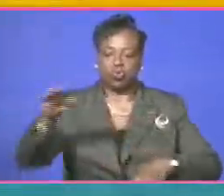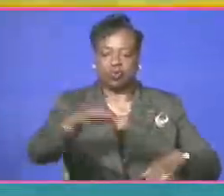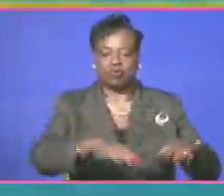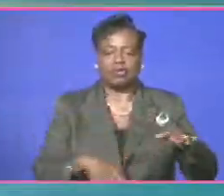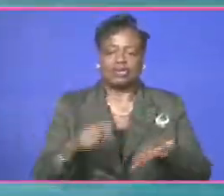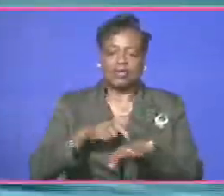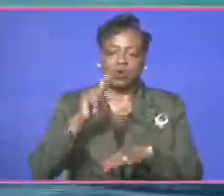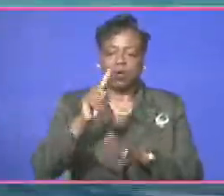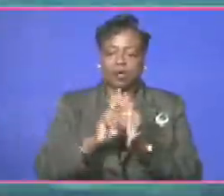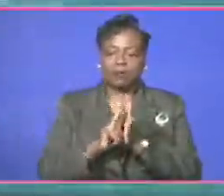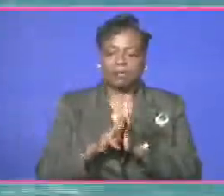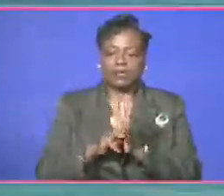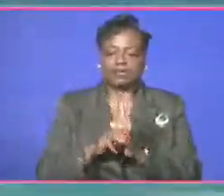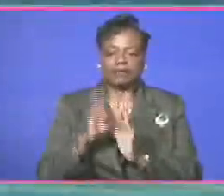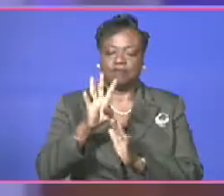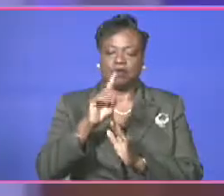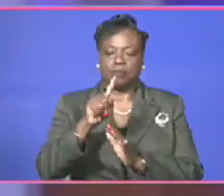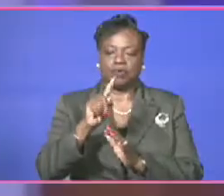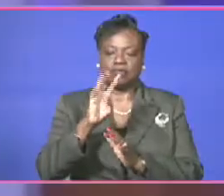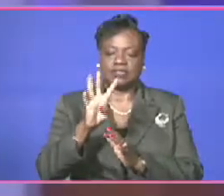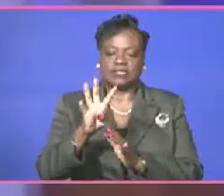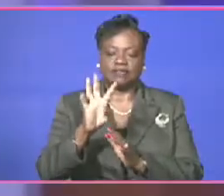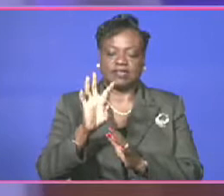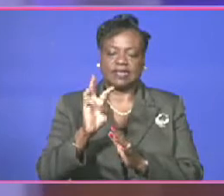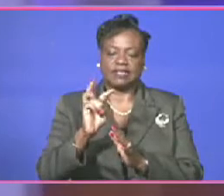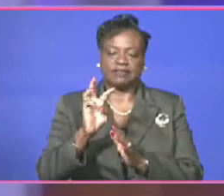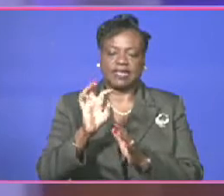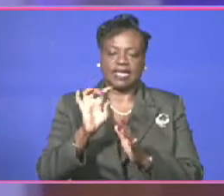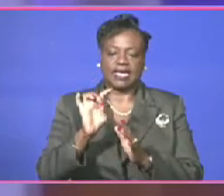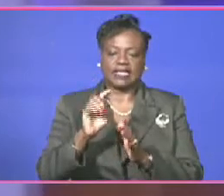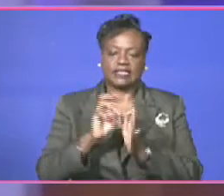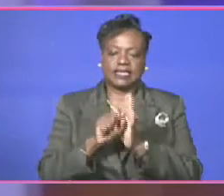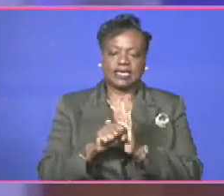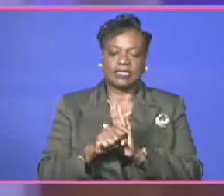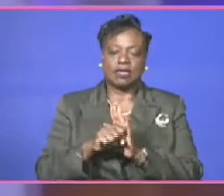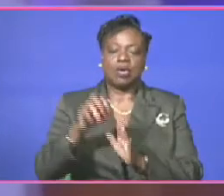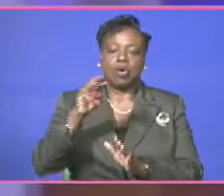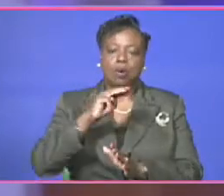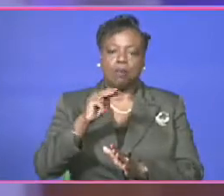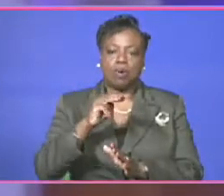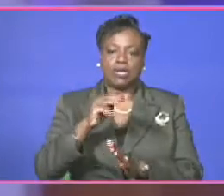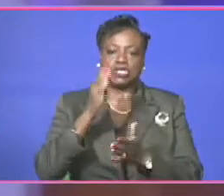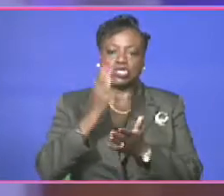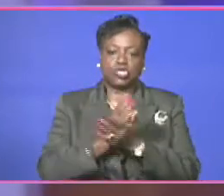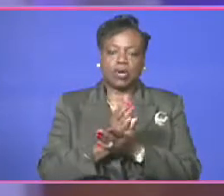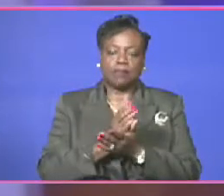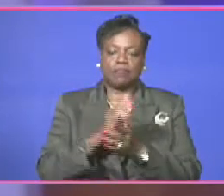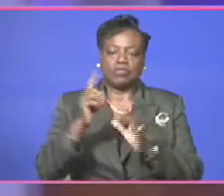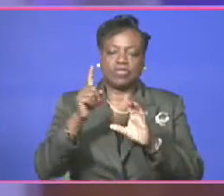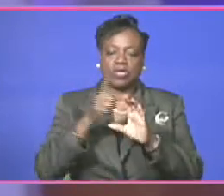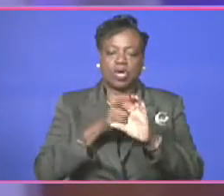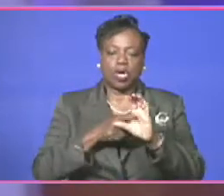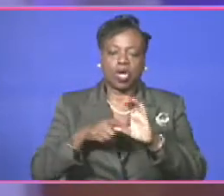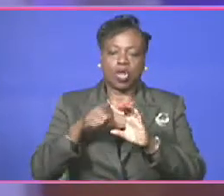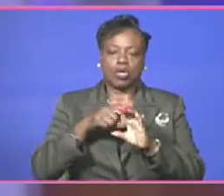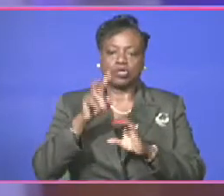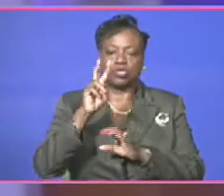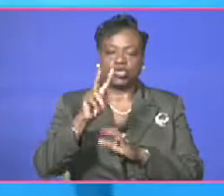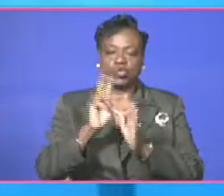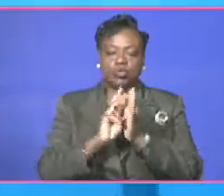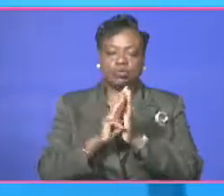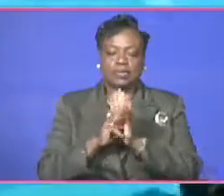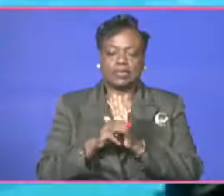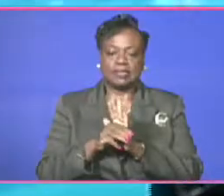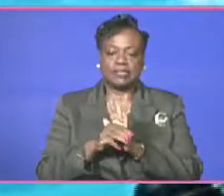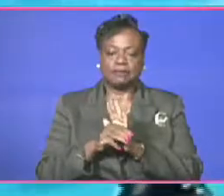minute 4.78 seconds. In the 200-yard breaststroke, Morley touched the wall and stopped the clock at 2 minutes 16.96